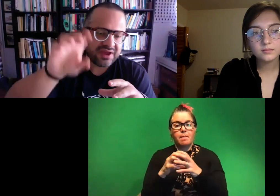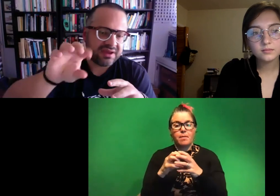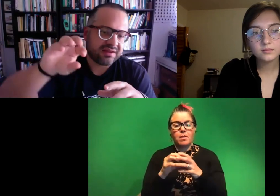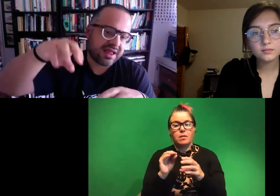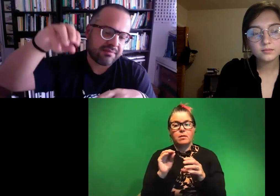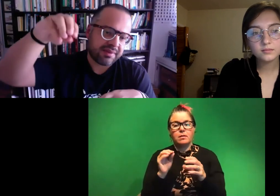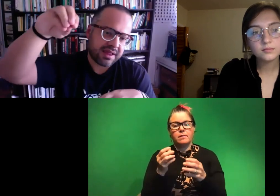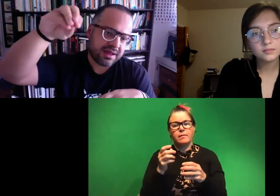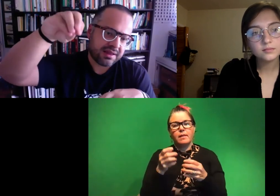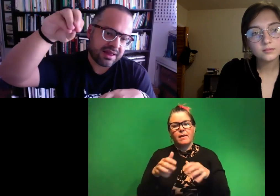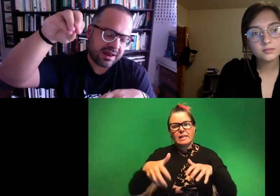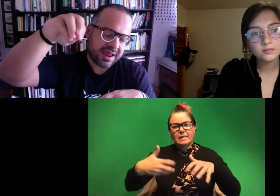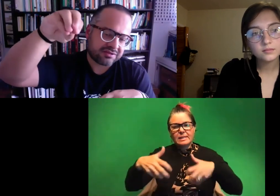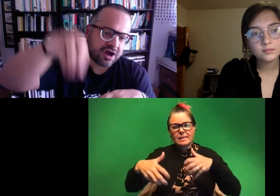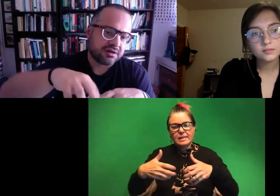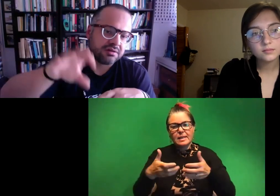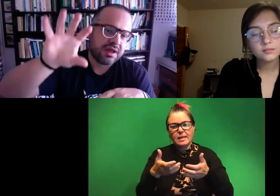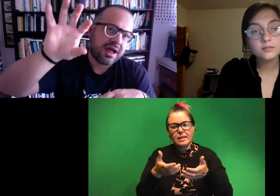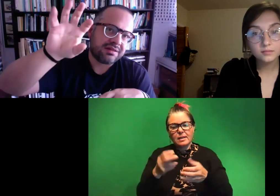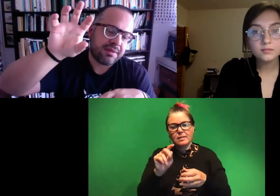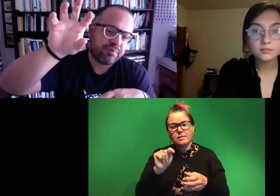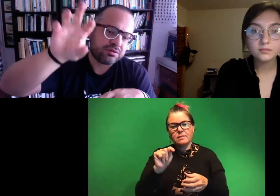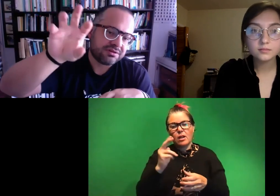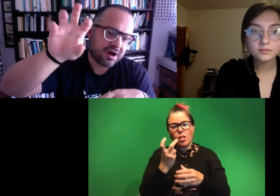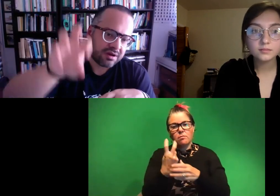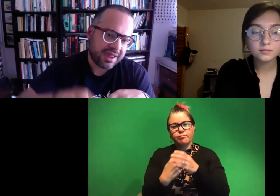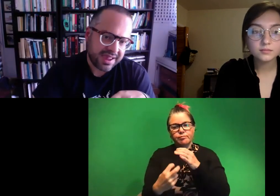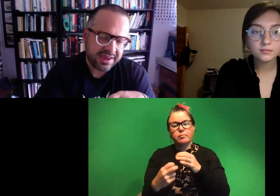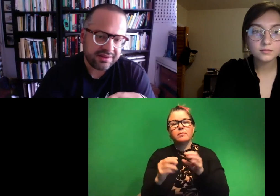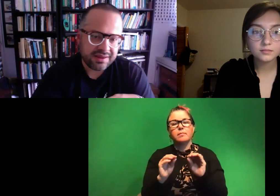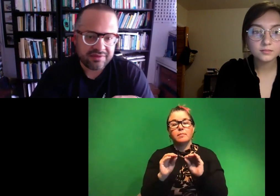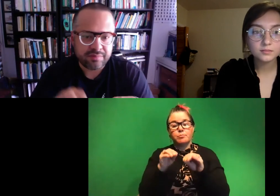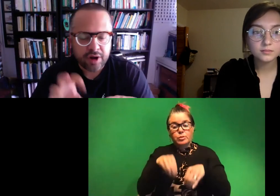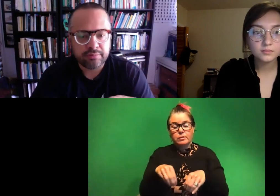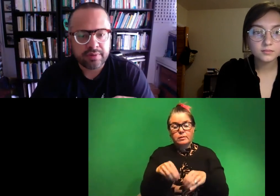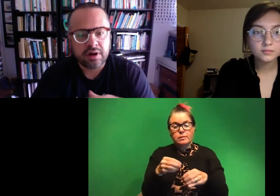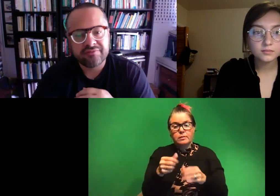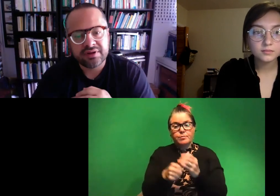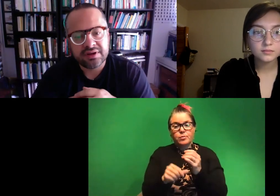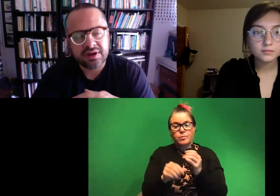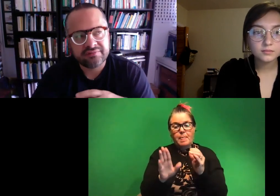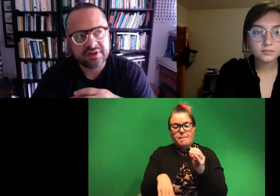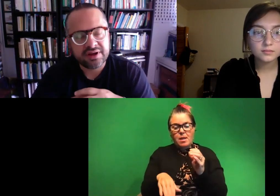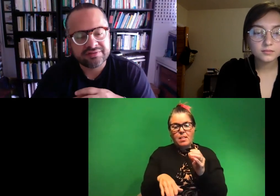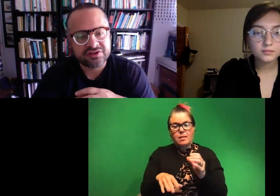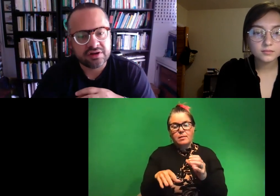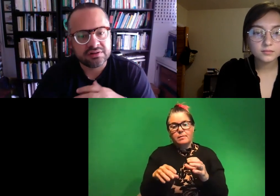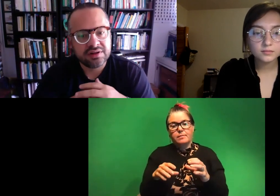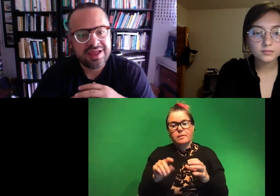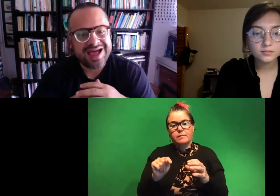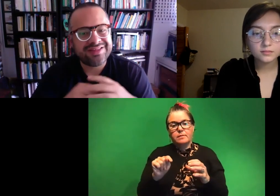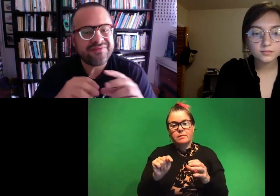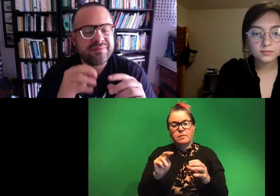They dig like a tunnel, and they put the dung in the bottom of the